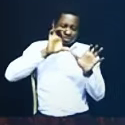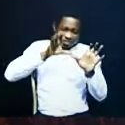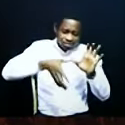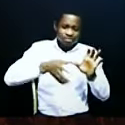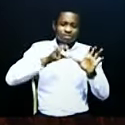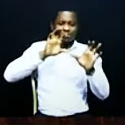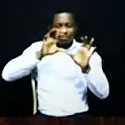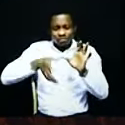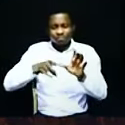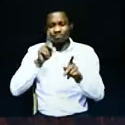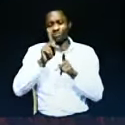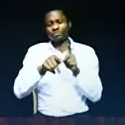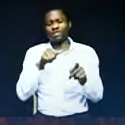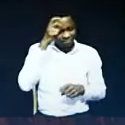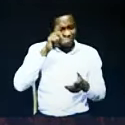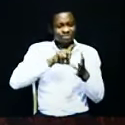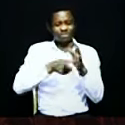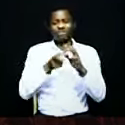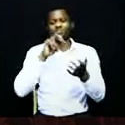to